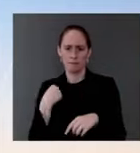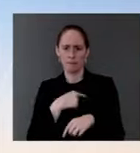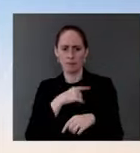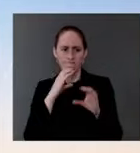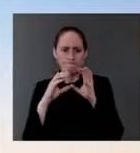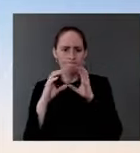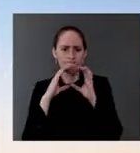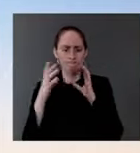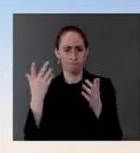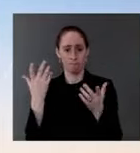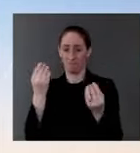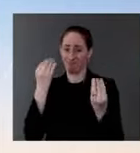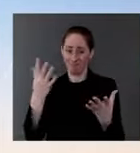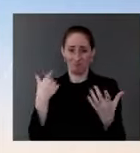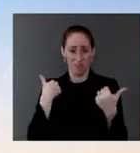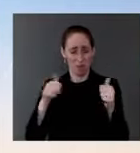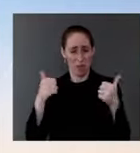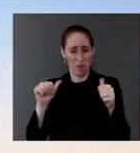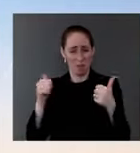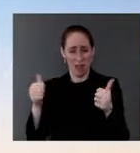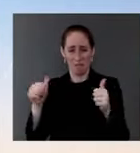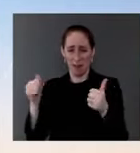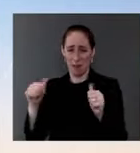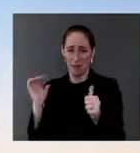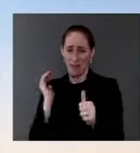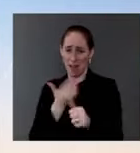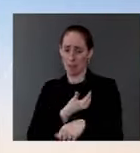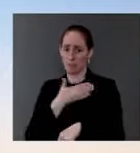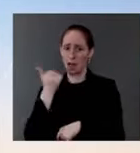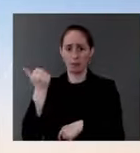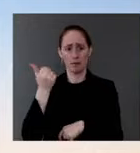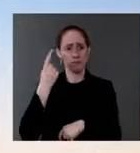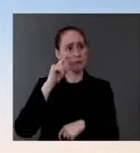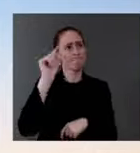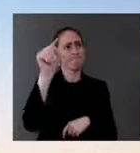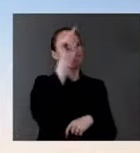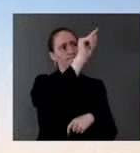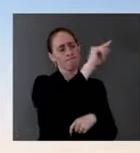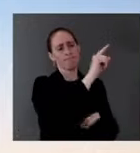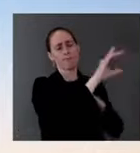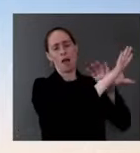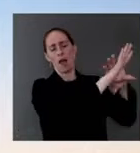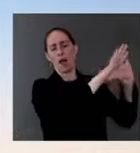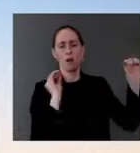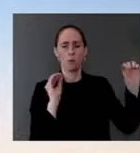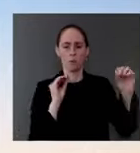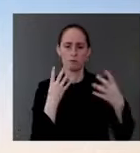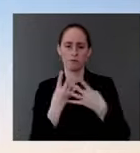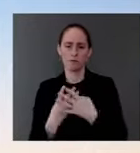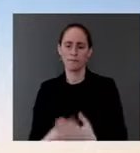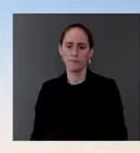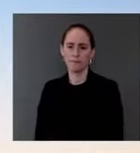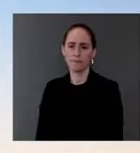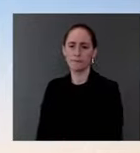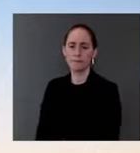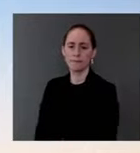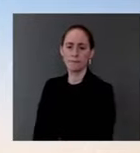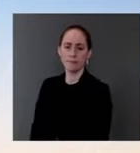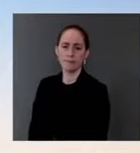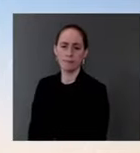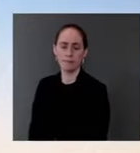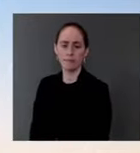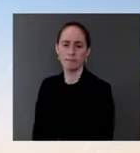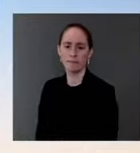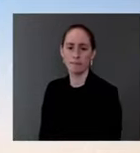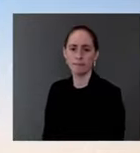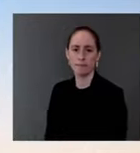ones home. Go ahead. Following on that UK court ruling on Assange, has the president ever given any